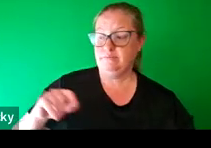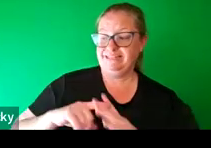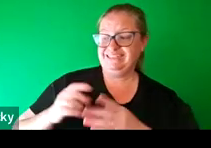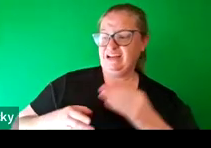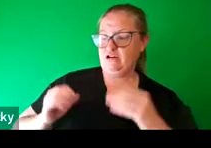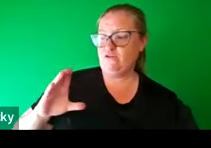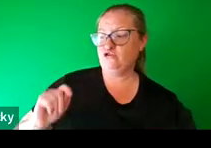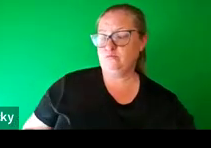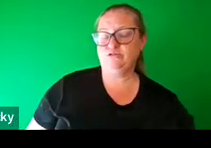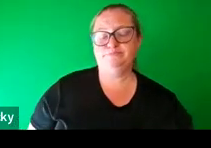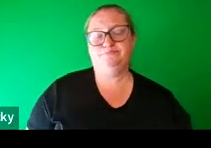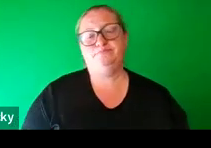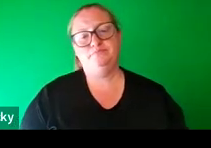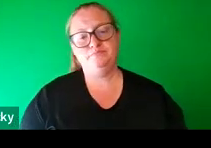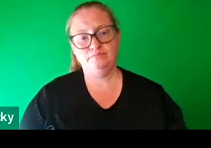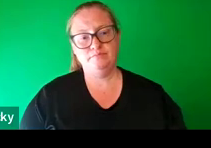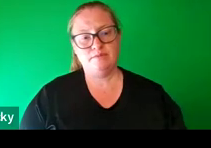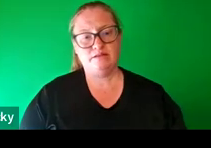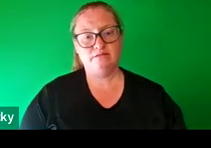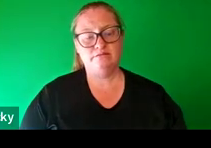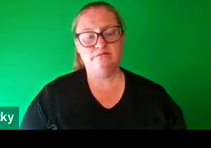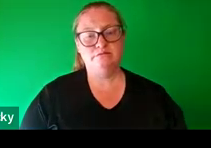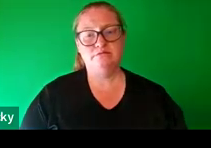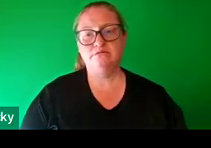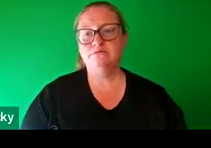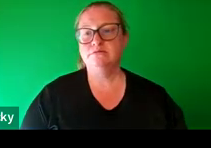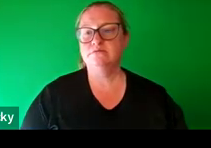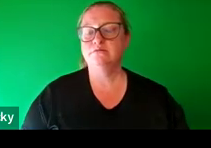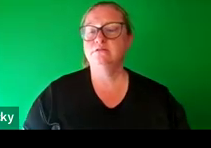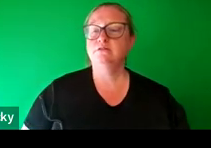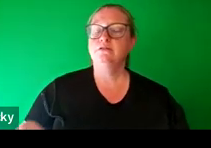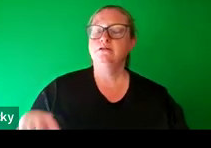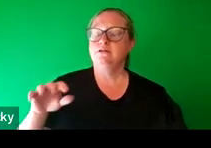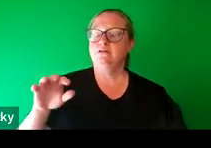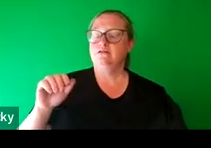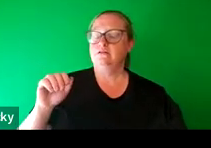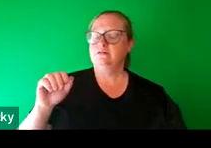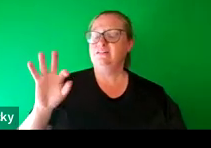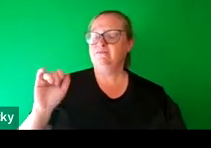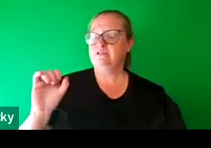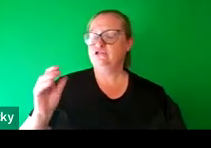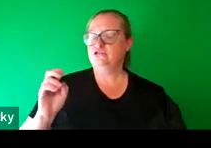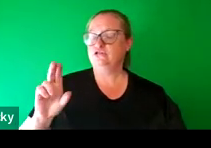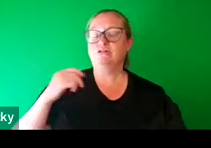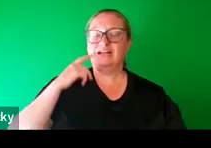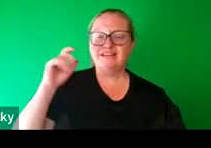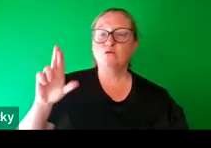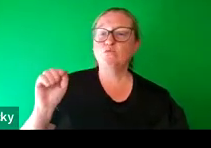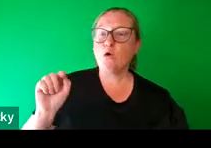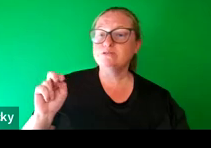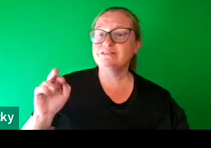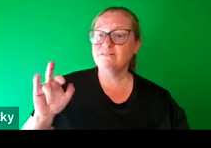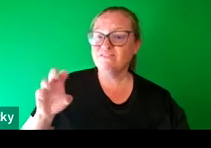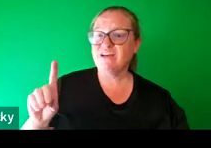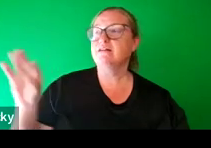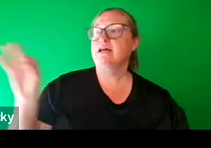Thank you. Yes. Well, and Mr. Rosenfeld, I think his notation of us relying on contractors